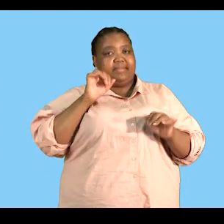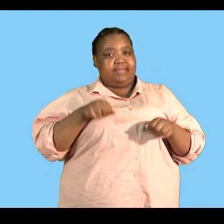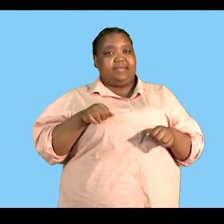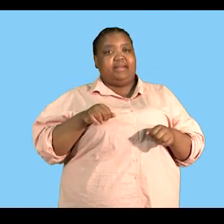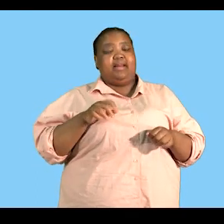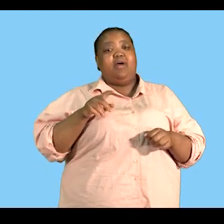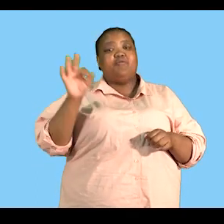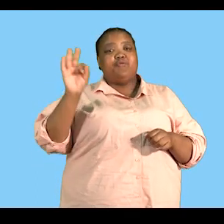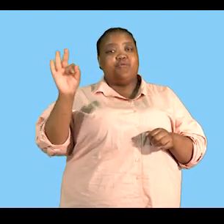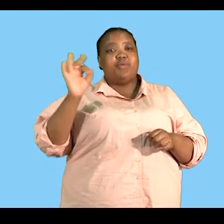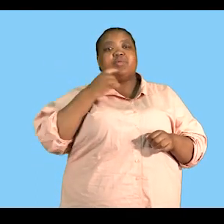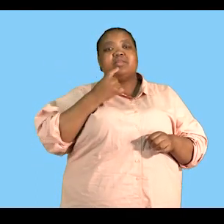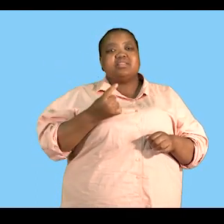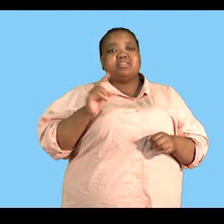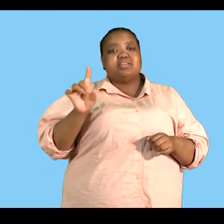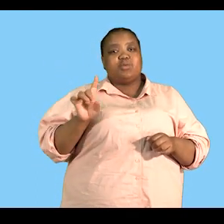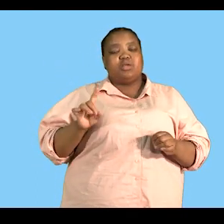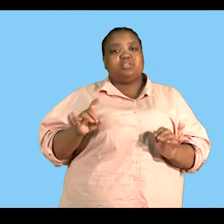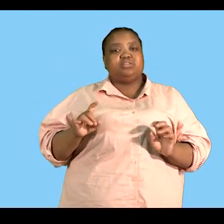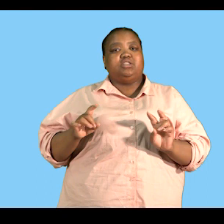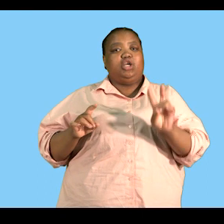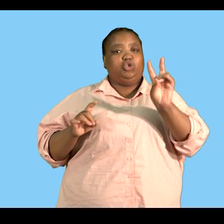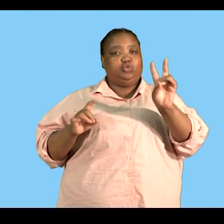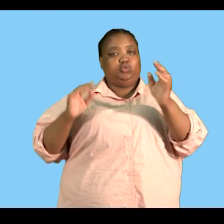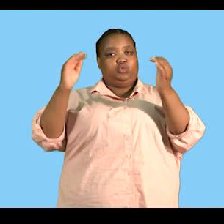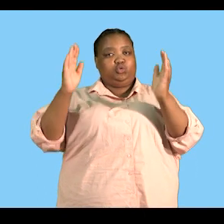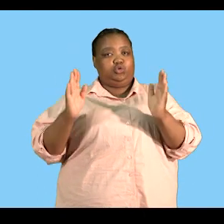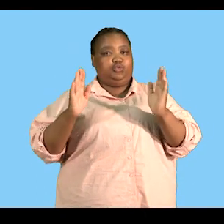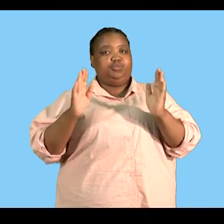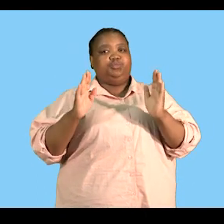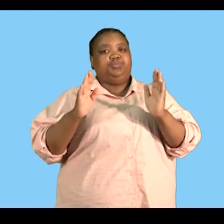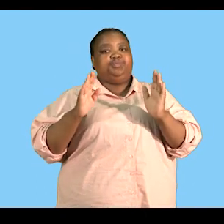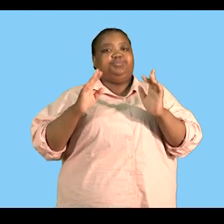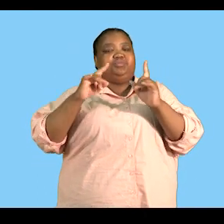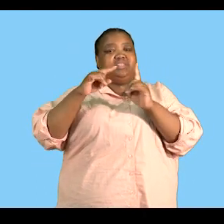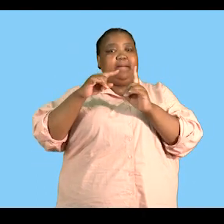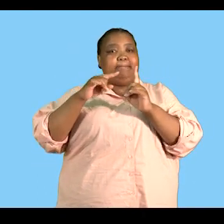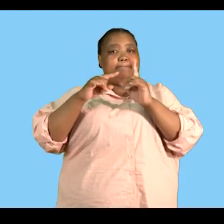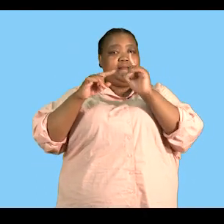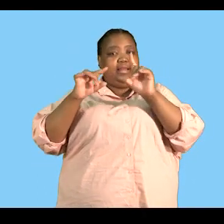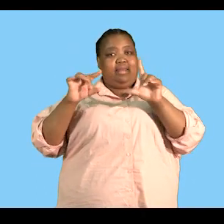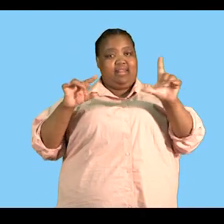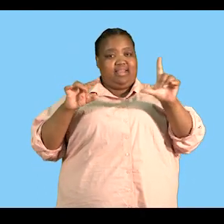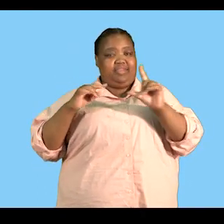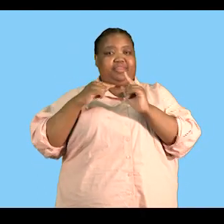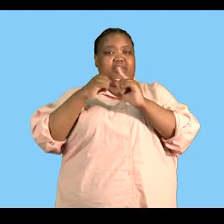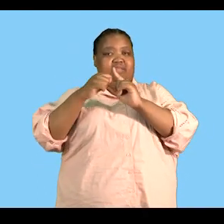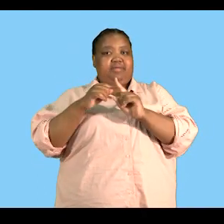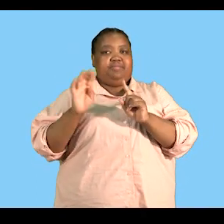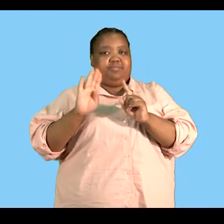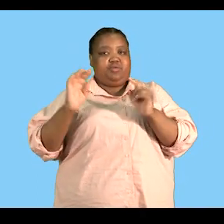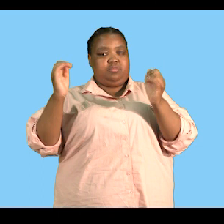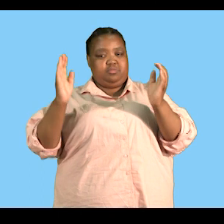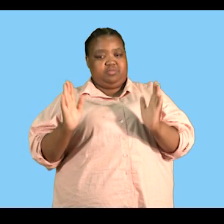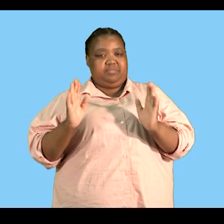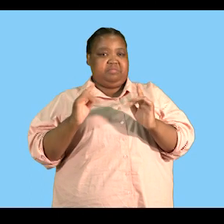2 times length plus breadth and not multiply. So don't